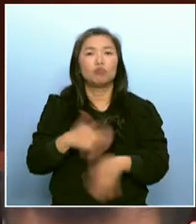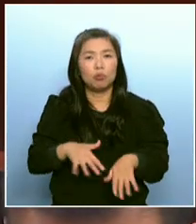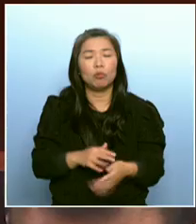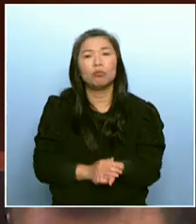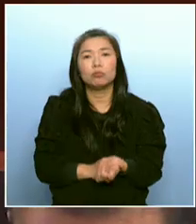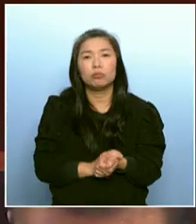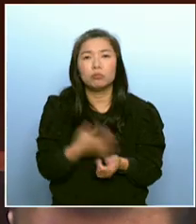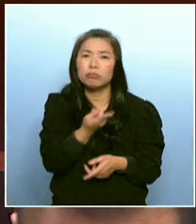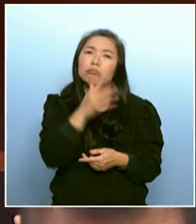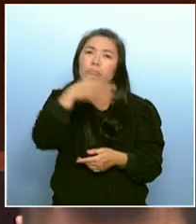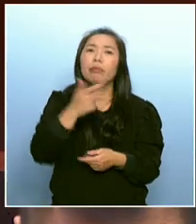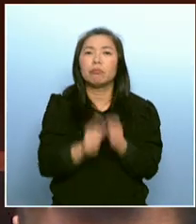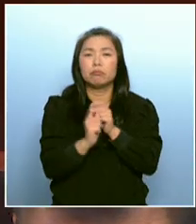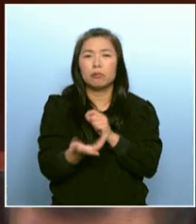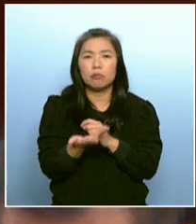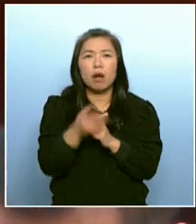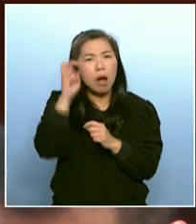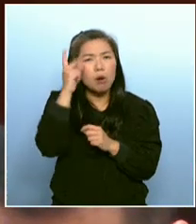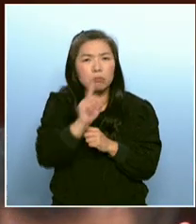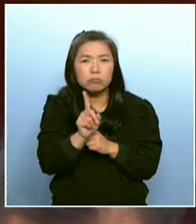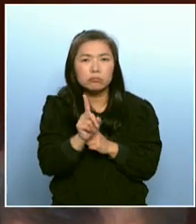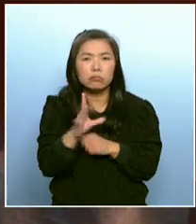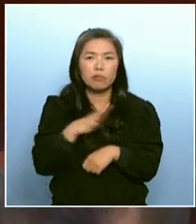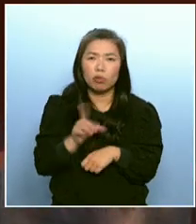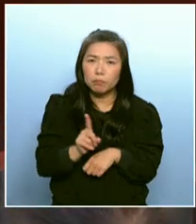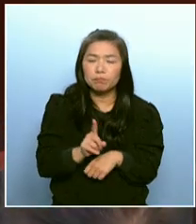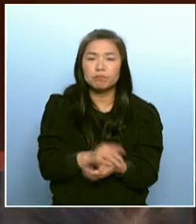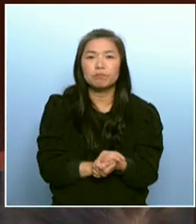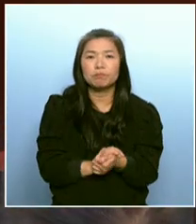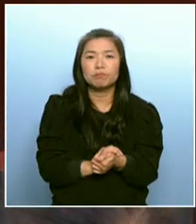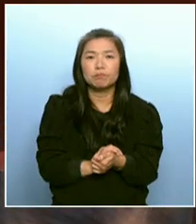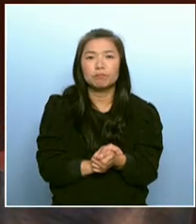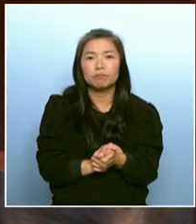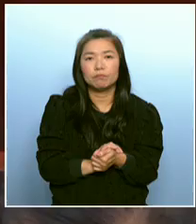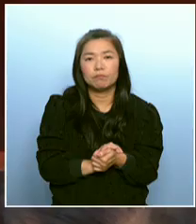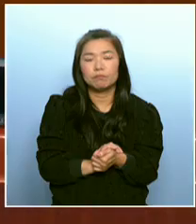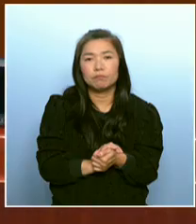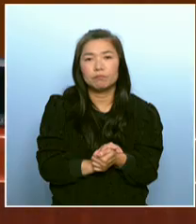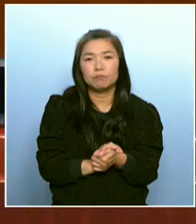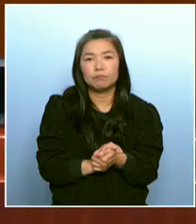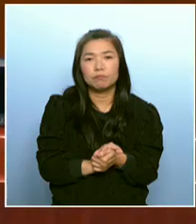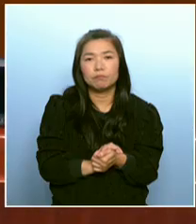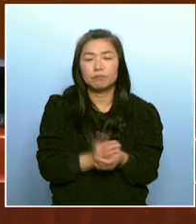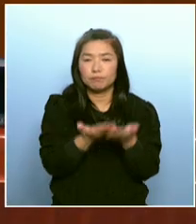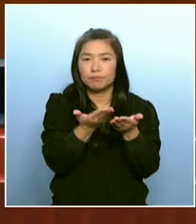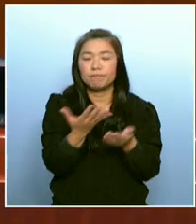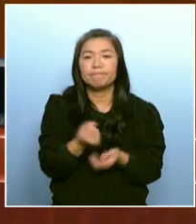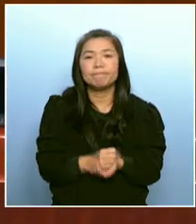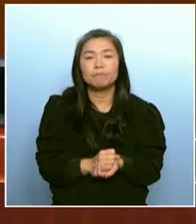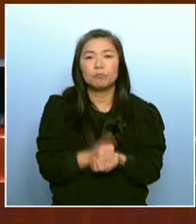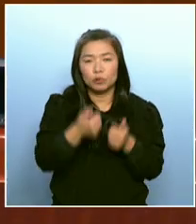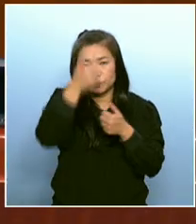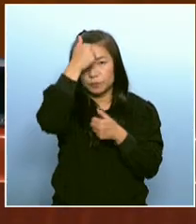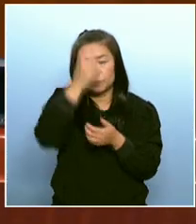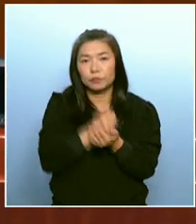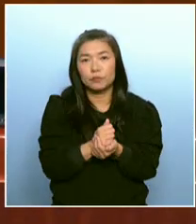10th batch, there was a drop of number in terms of NGO projects. So again, what is the consideration behind?